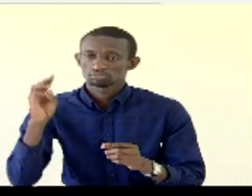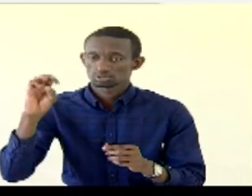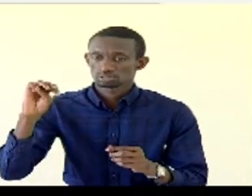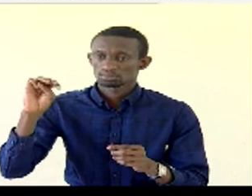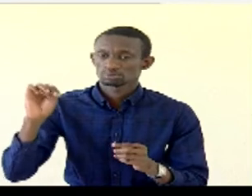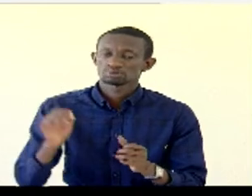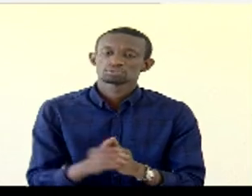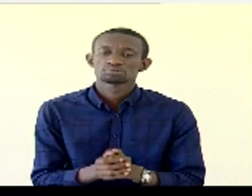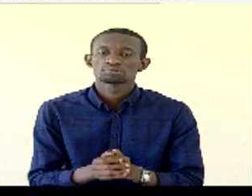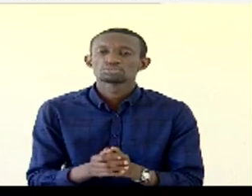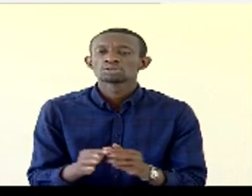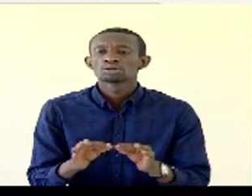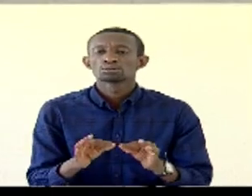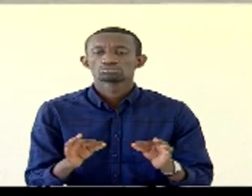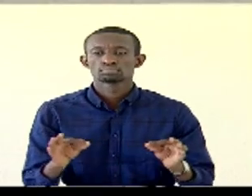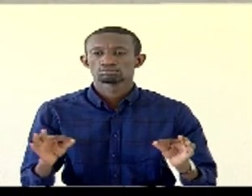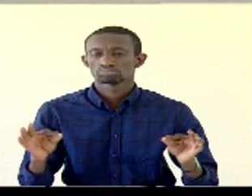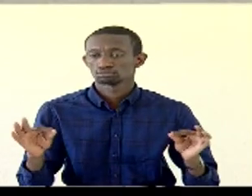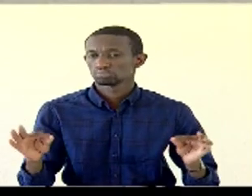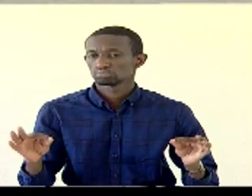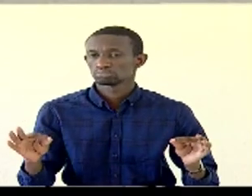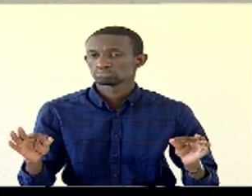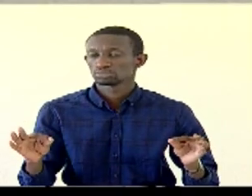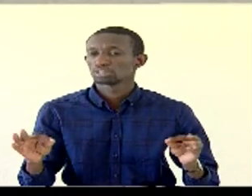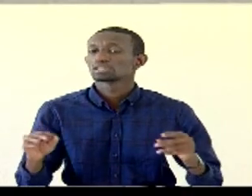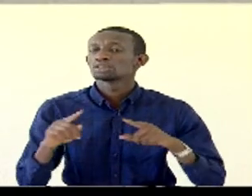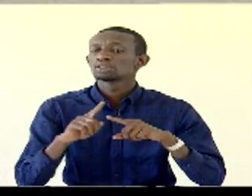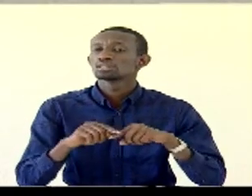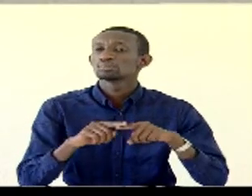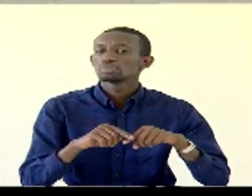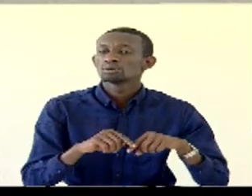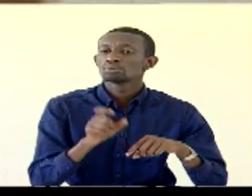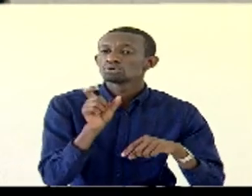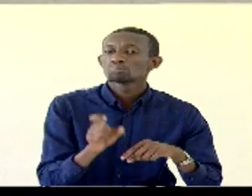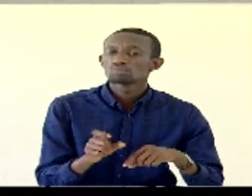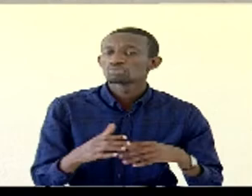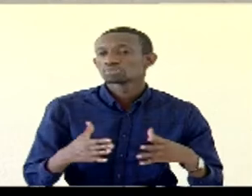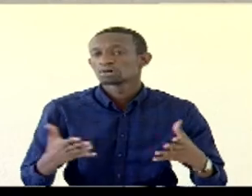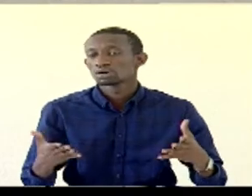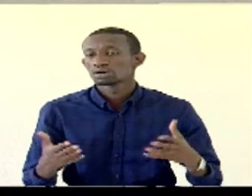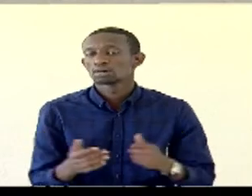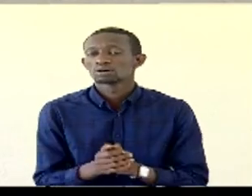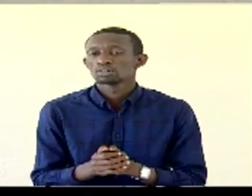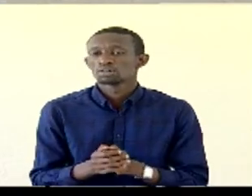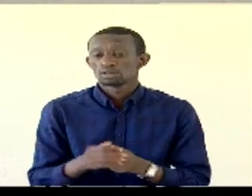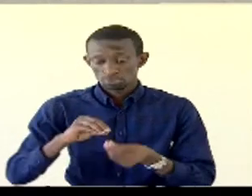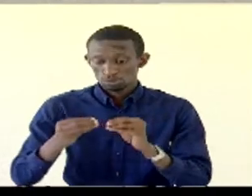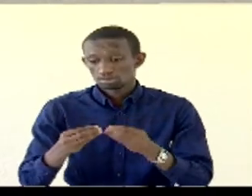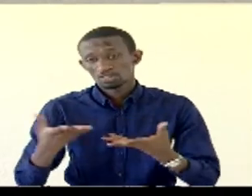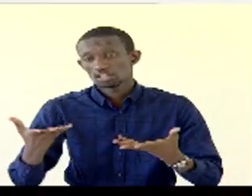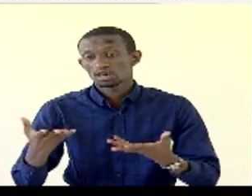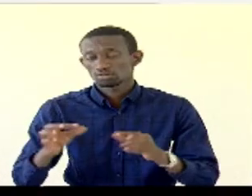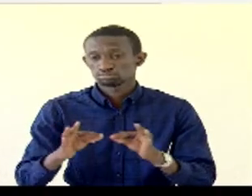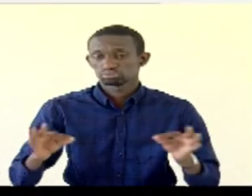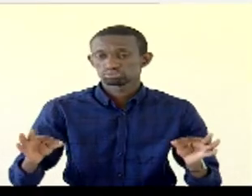The length of the chromosome determines how much info it carries. So it's variable, and so it's going to be the strand of the DNA that is locked